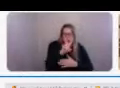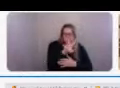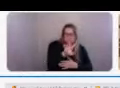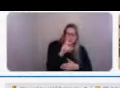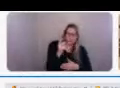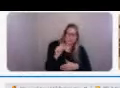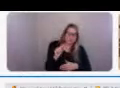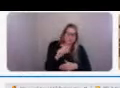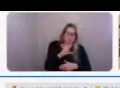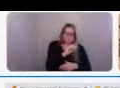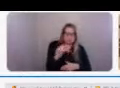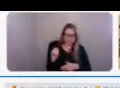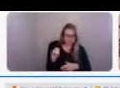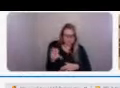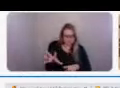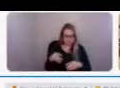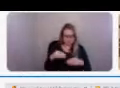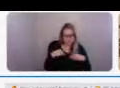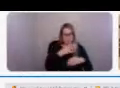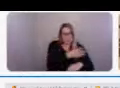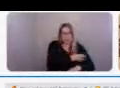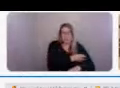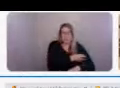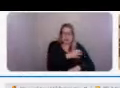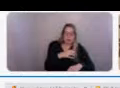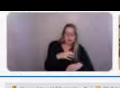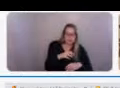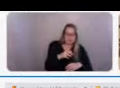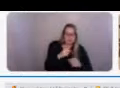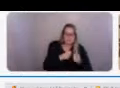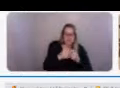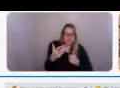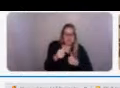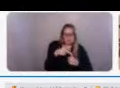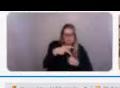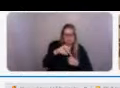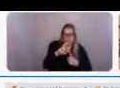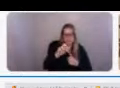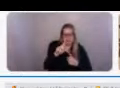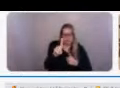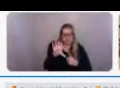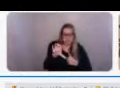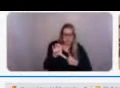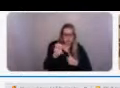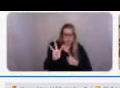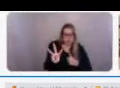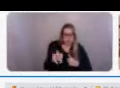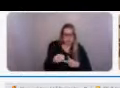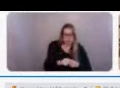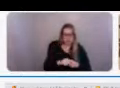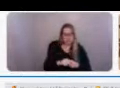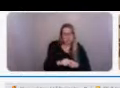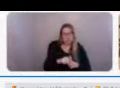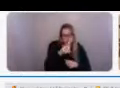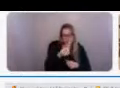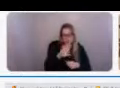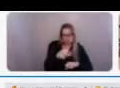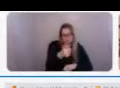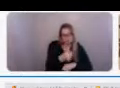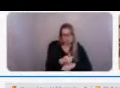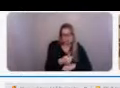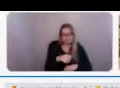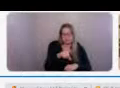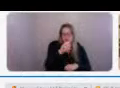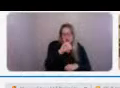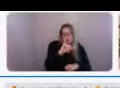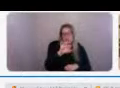the power from the legislature and passed proposition 106 which would create the irc and indicated that